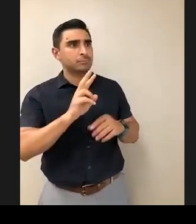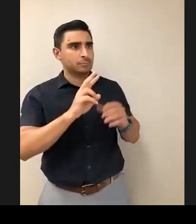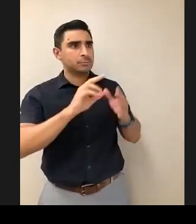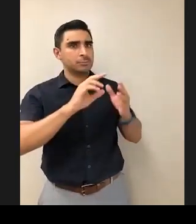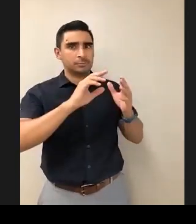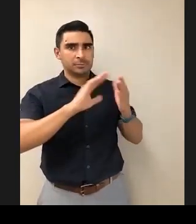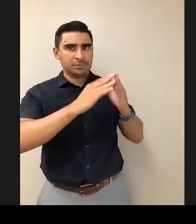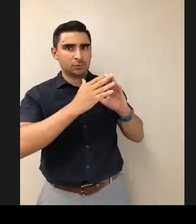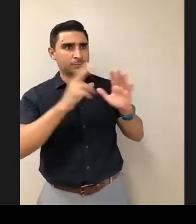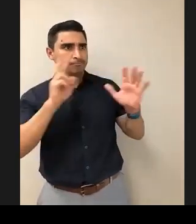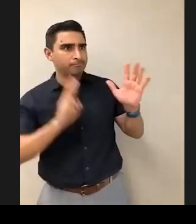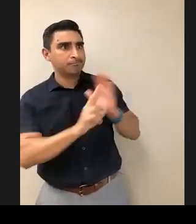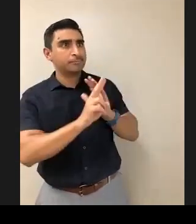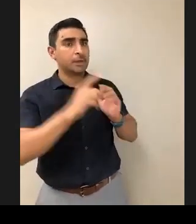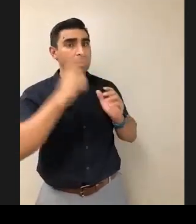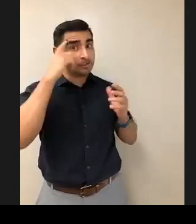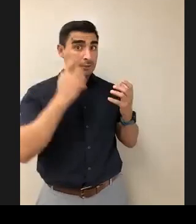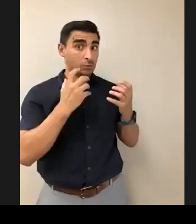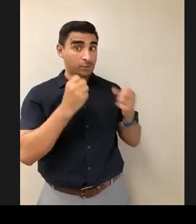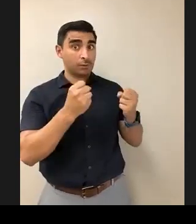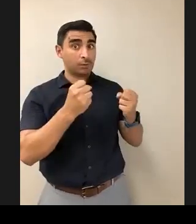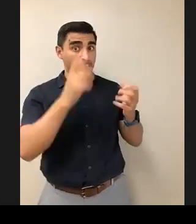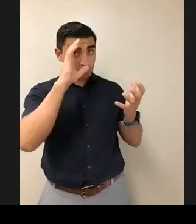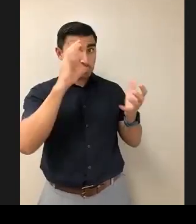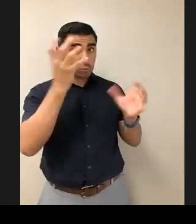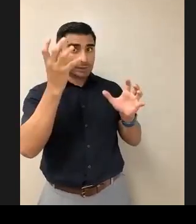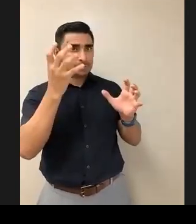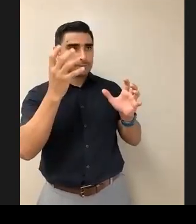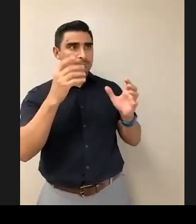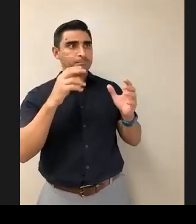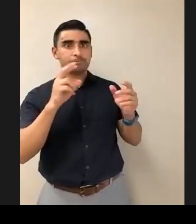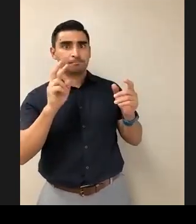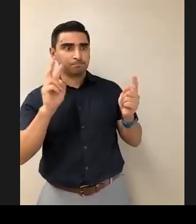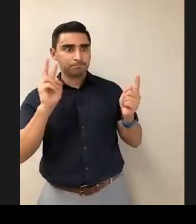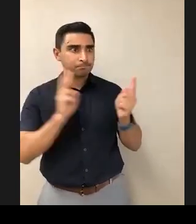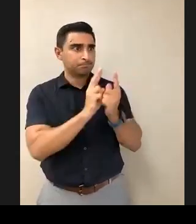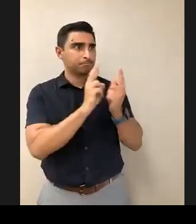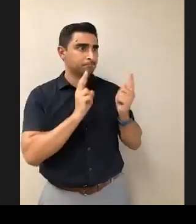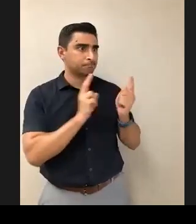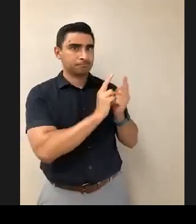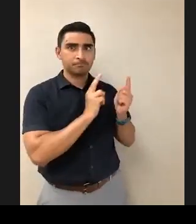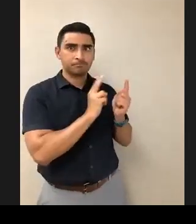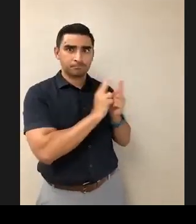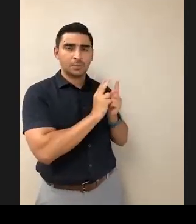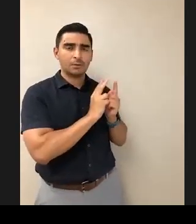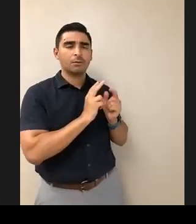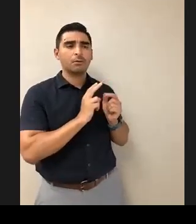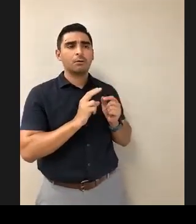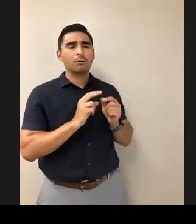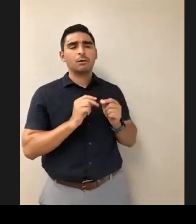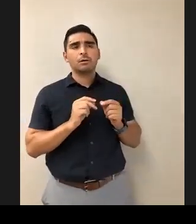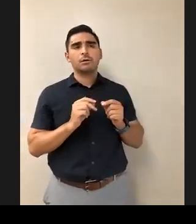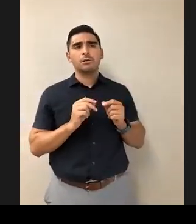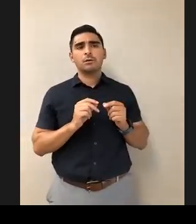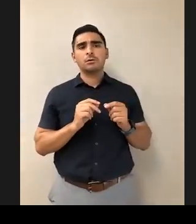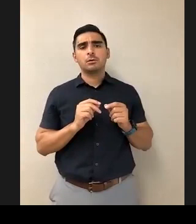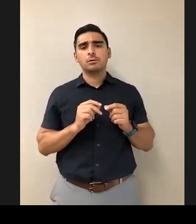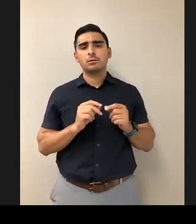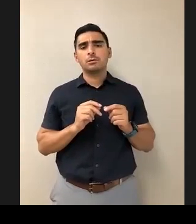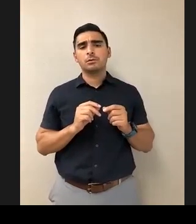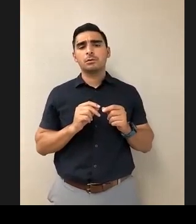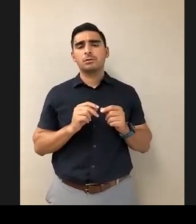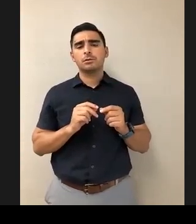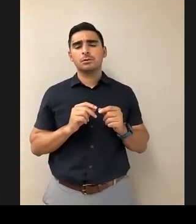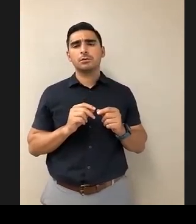mental health crisis. And it showed the difference between when you take that role